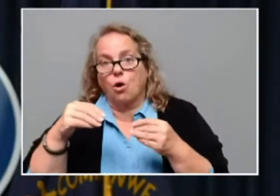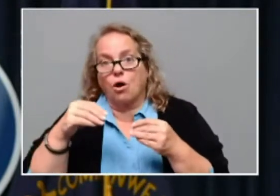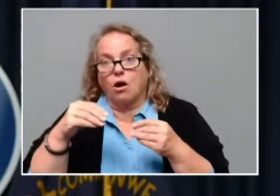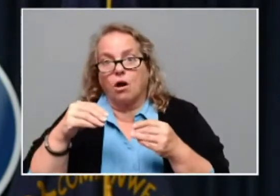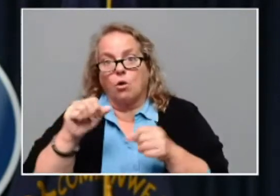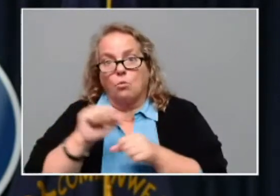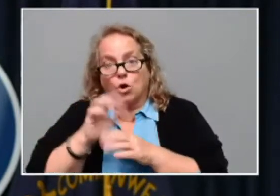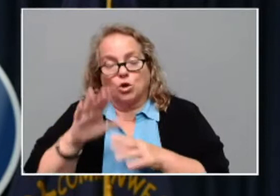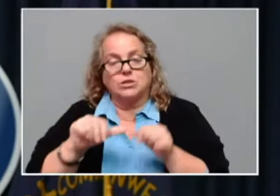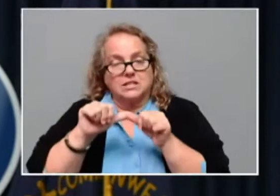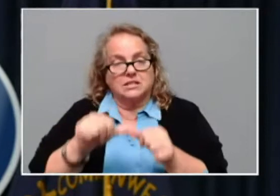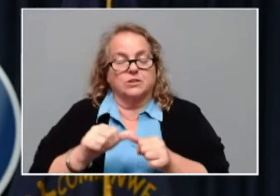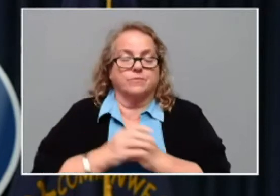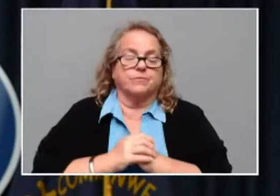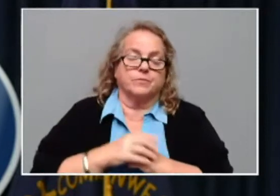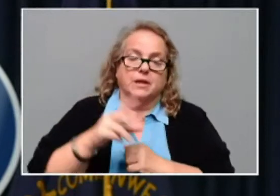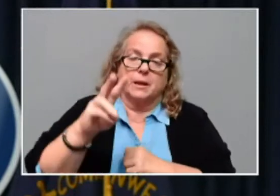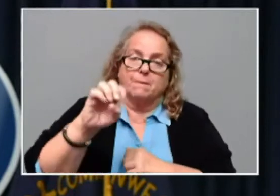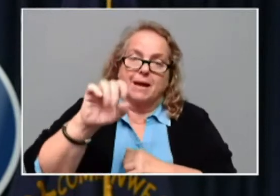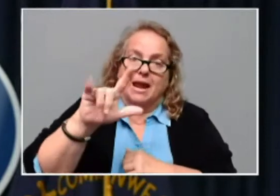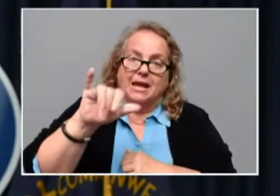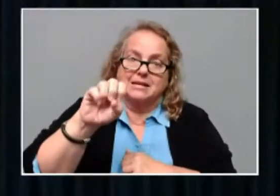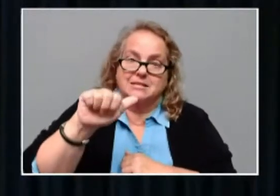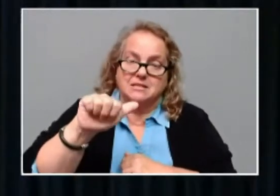Melissa Patrick, Kentucky Health News.